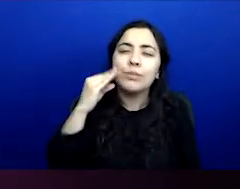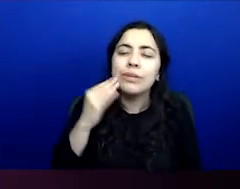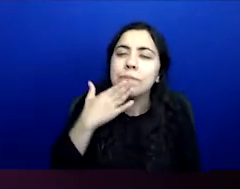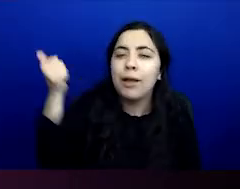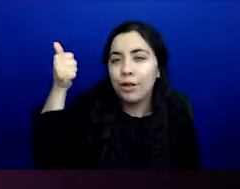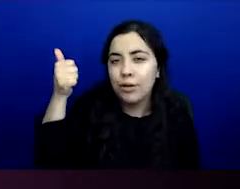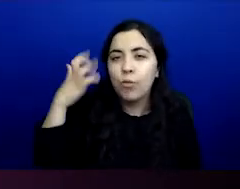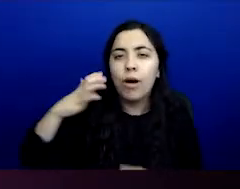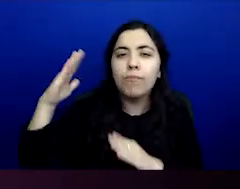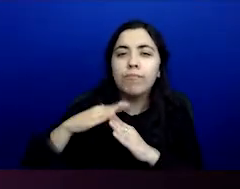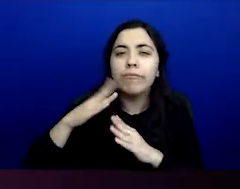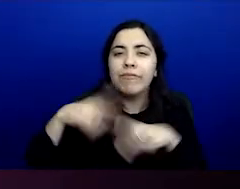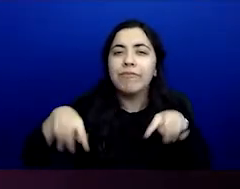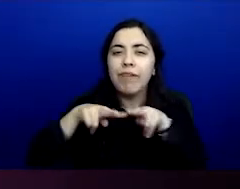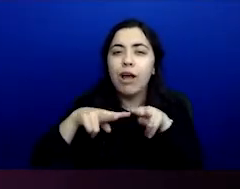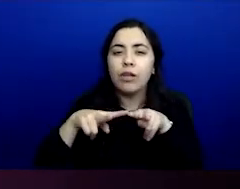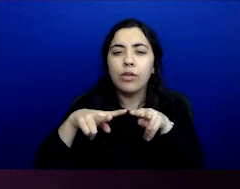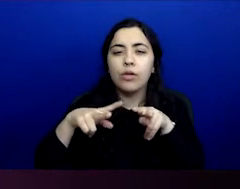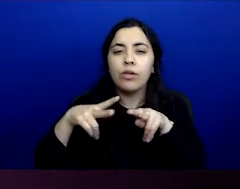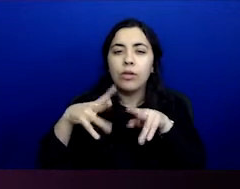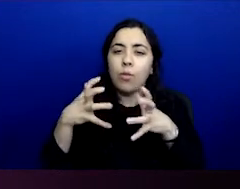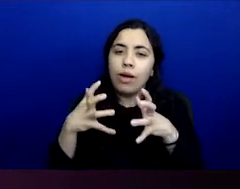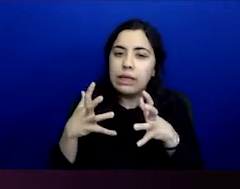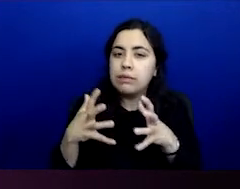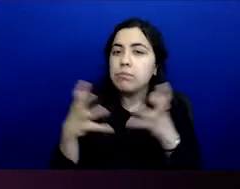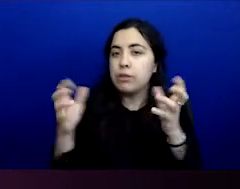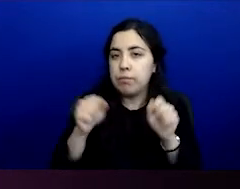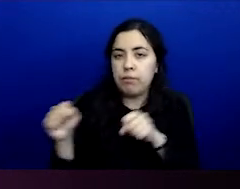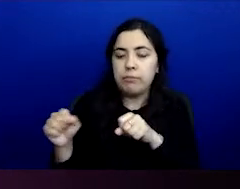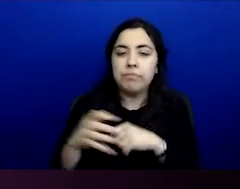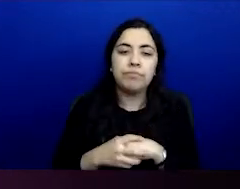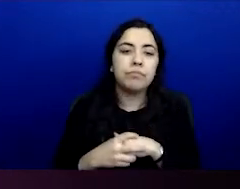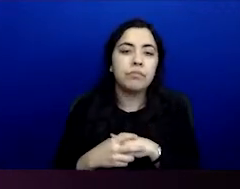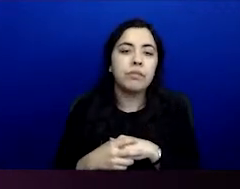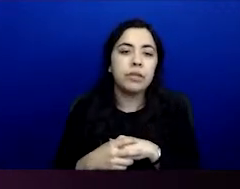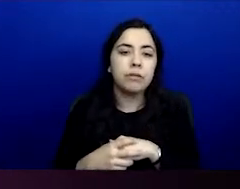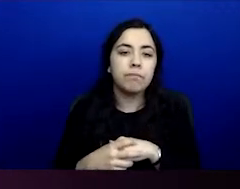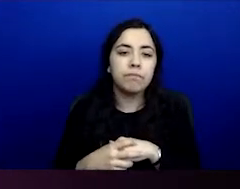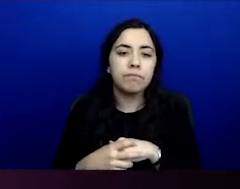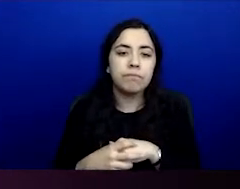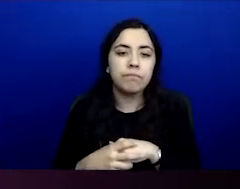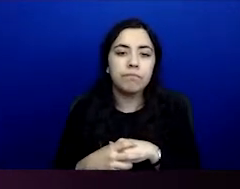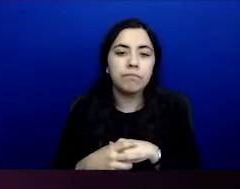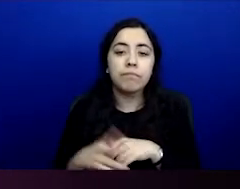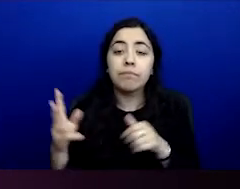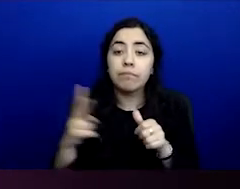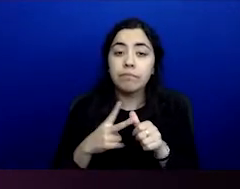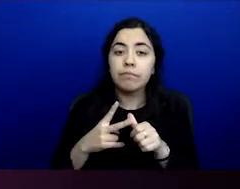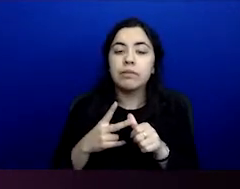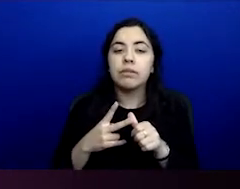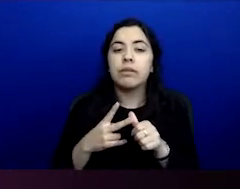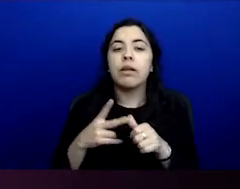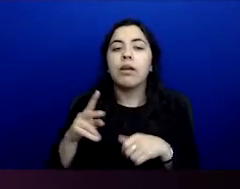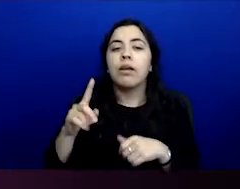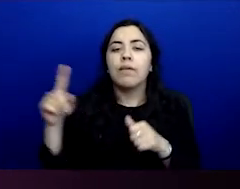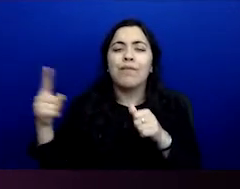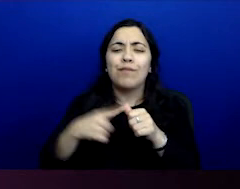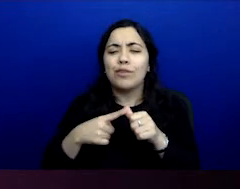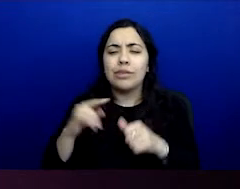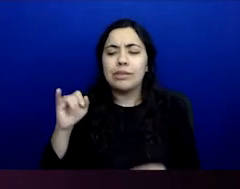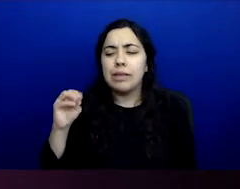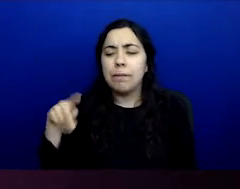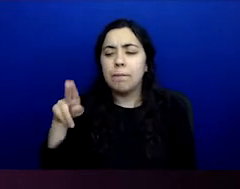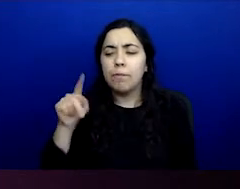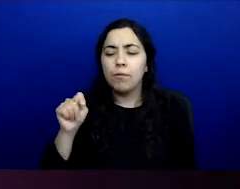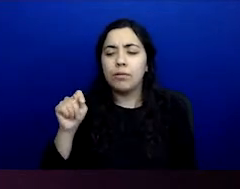and get that value as low as possible. The second is first input delay, or FID. This is essentially